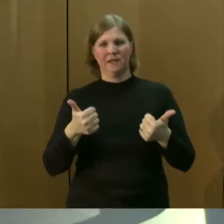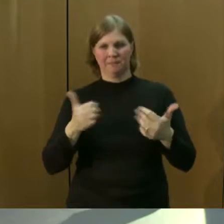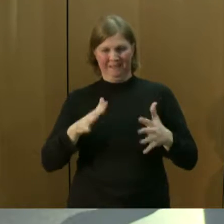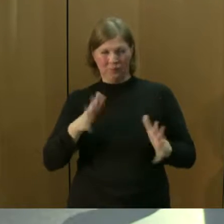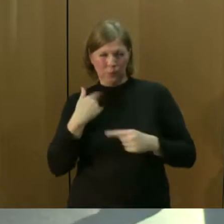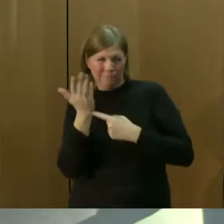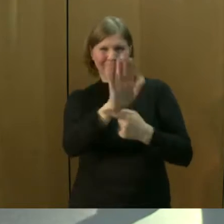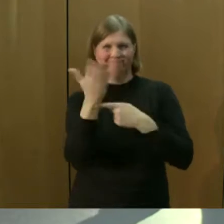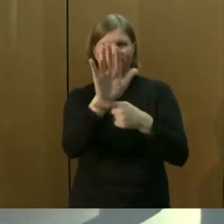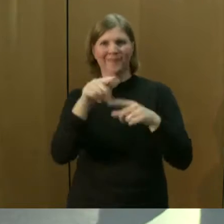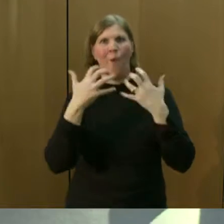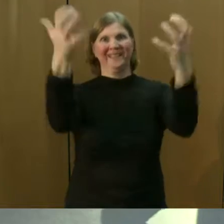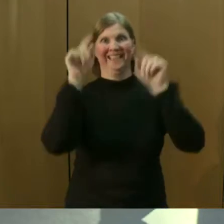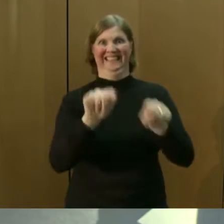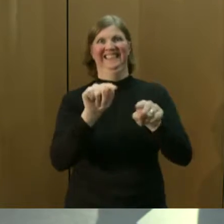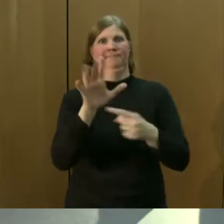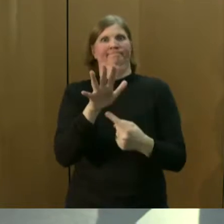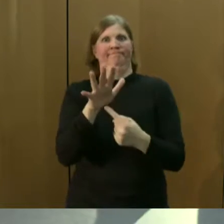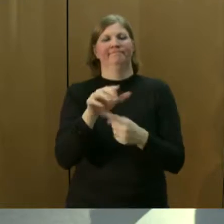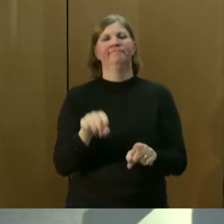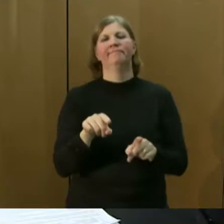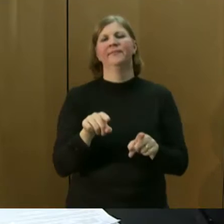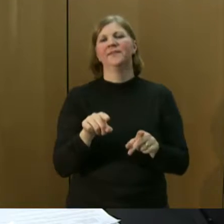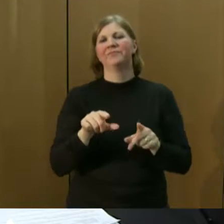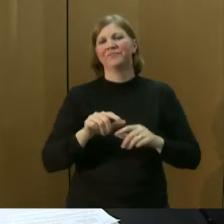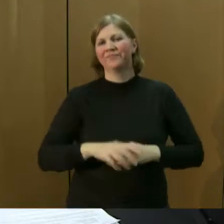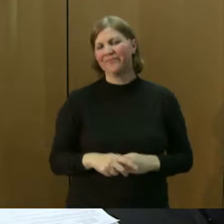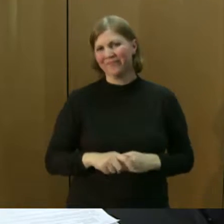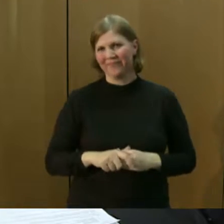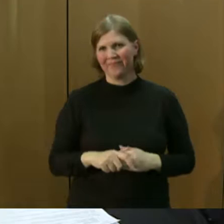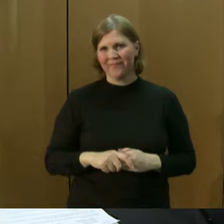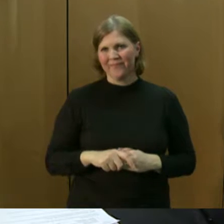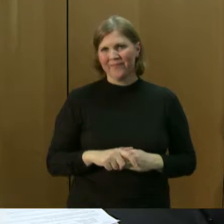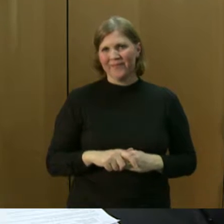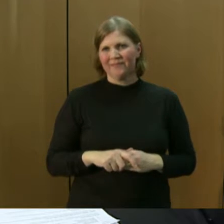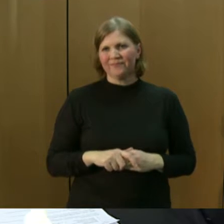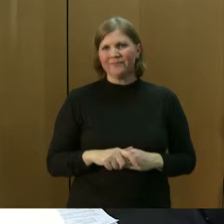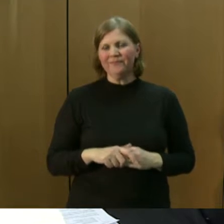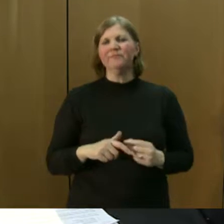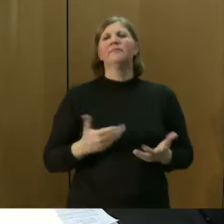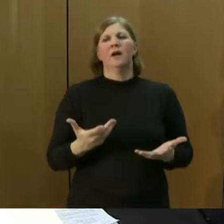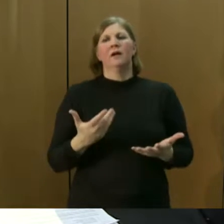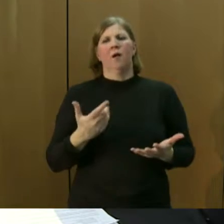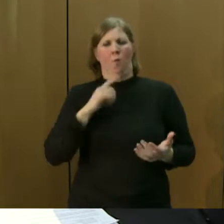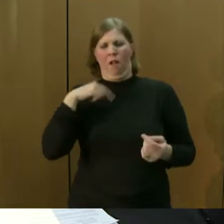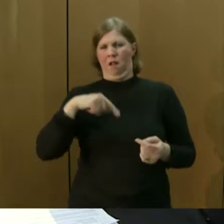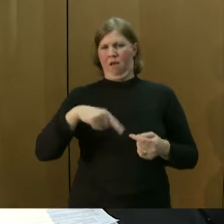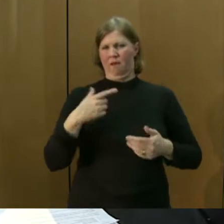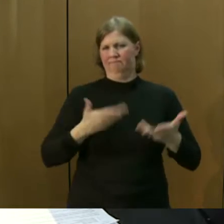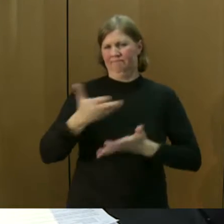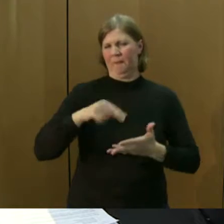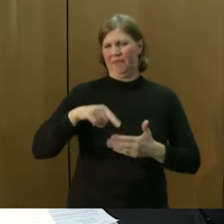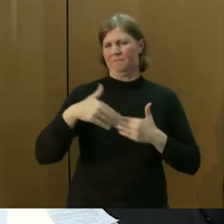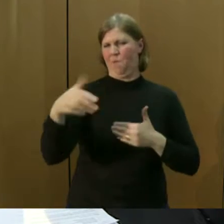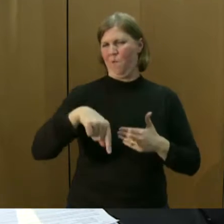will talk about that in terms of the investment of actually taking the work and what that means, and all the things that are positives in terms